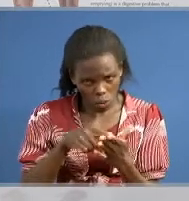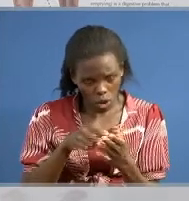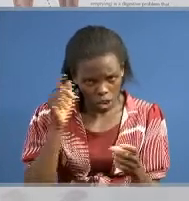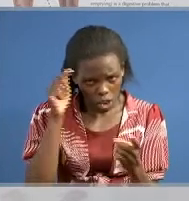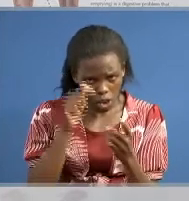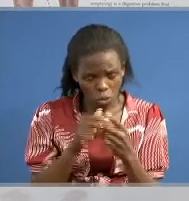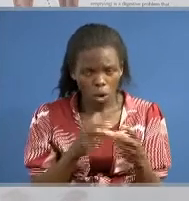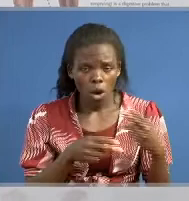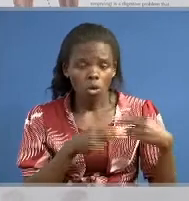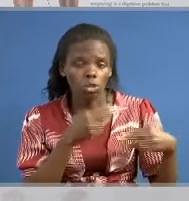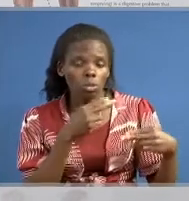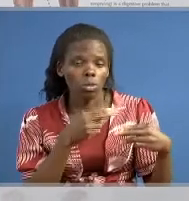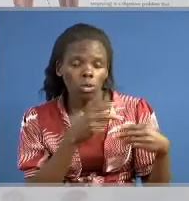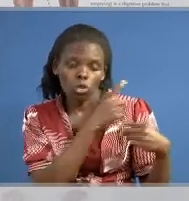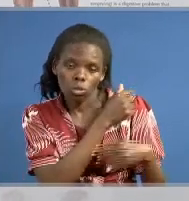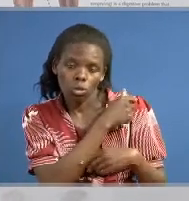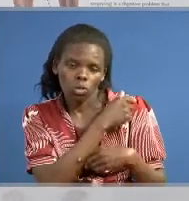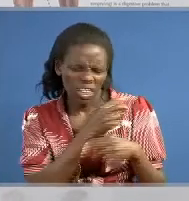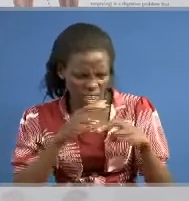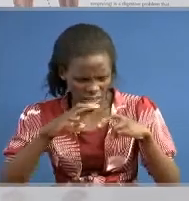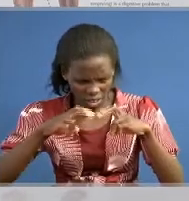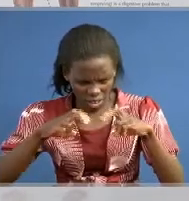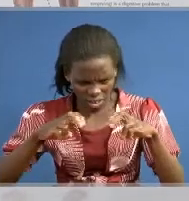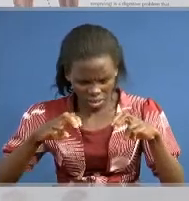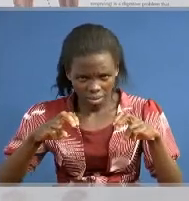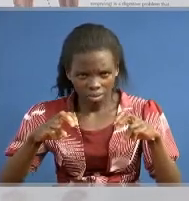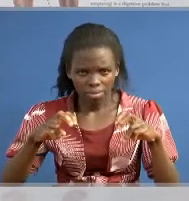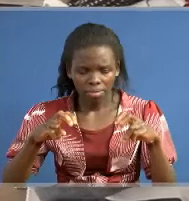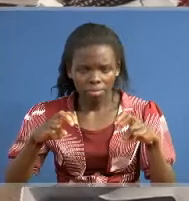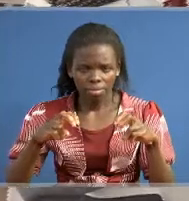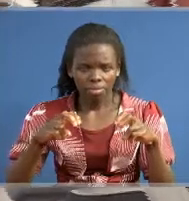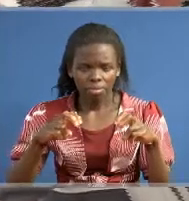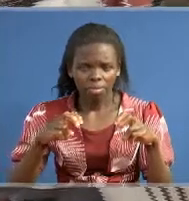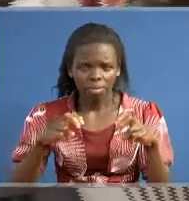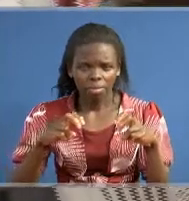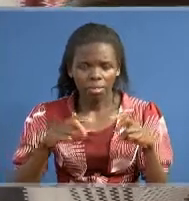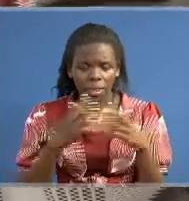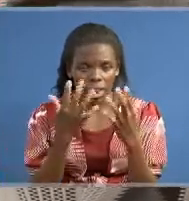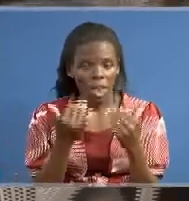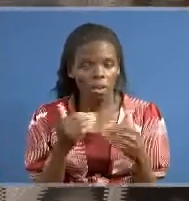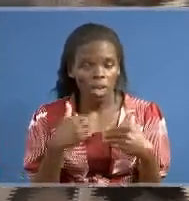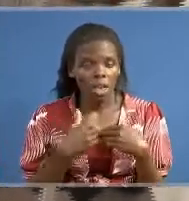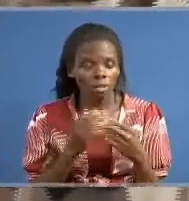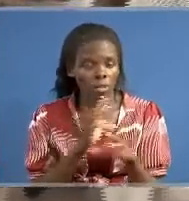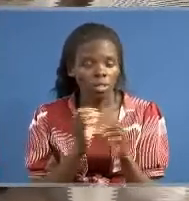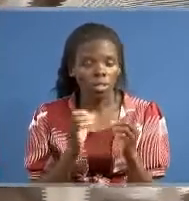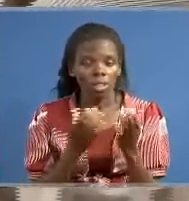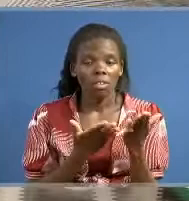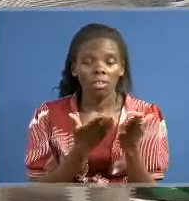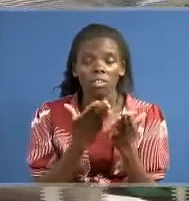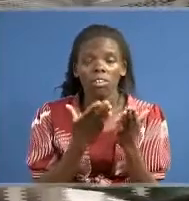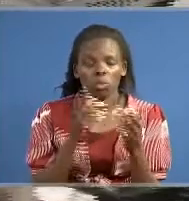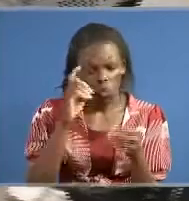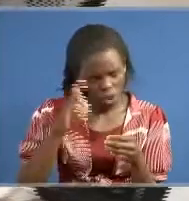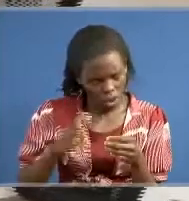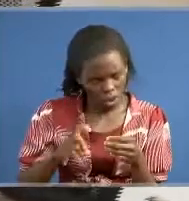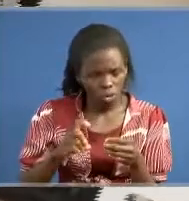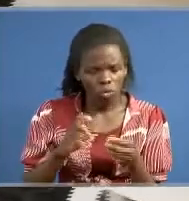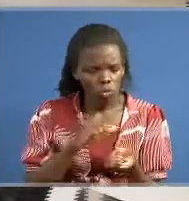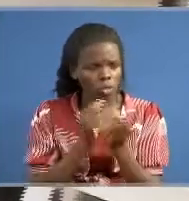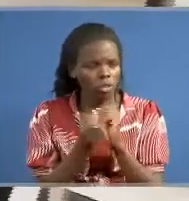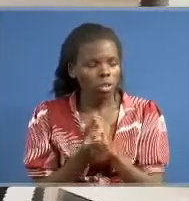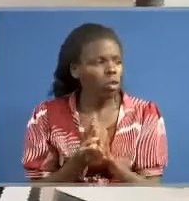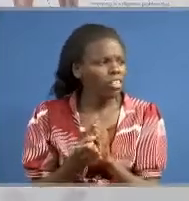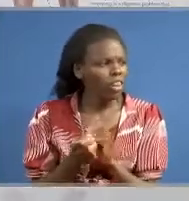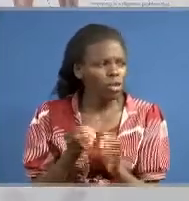into a hospital and they are screened. As it is for now, we don't have those services. That we need to change